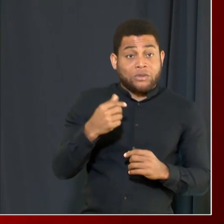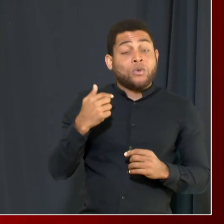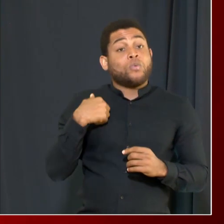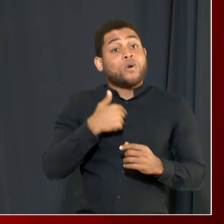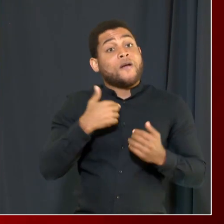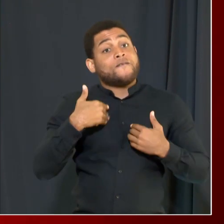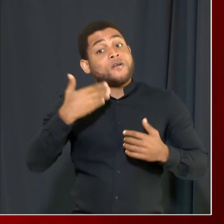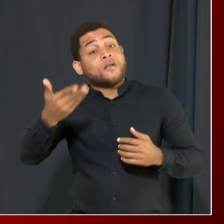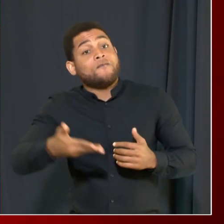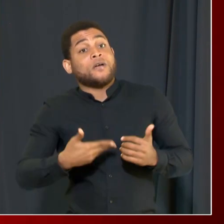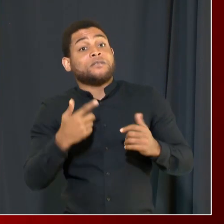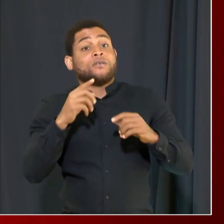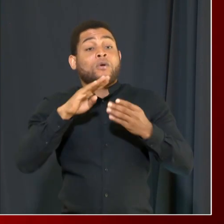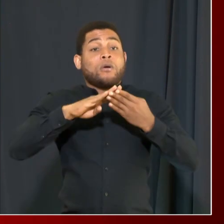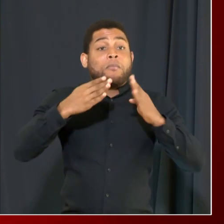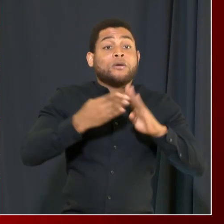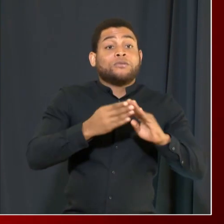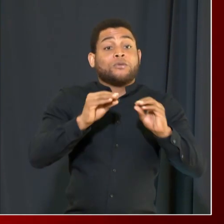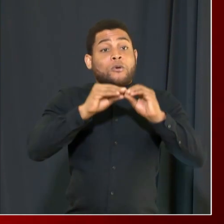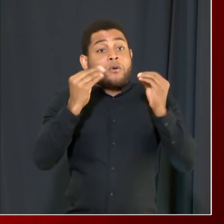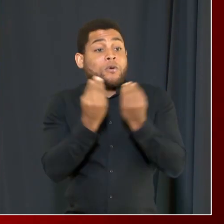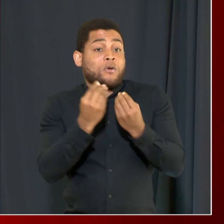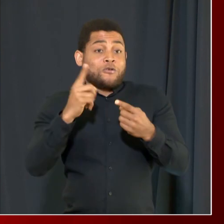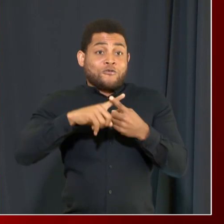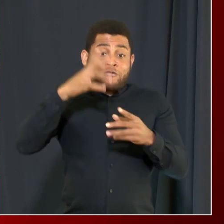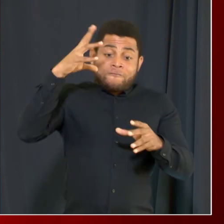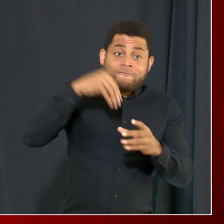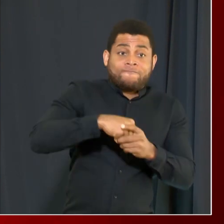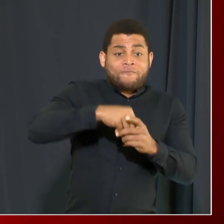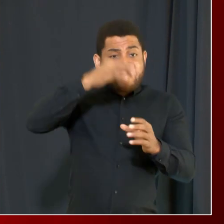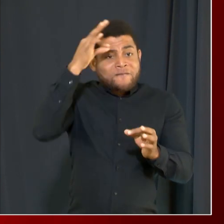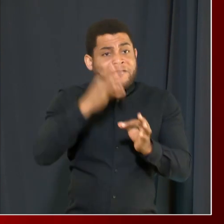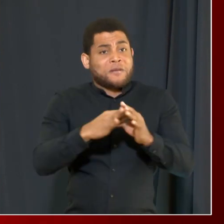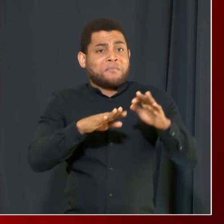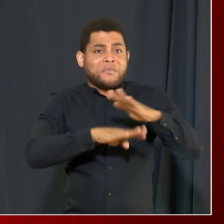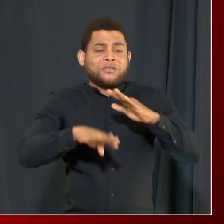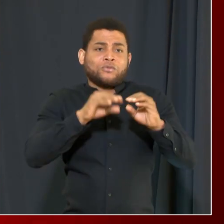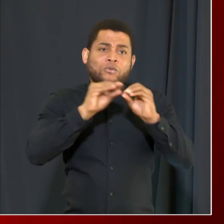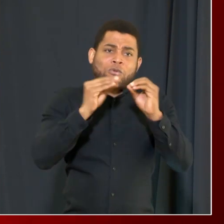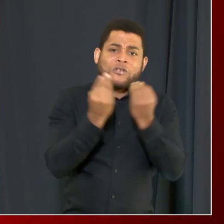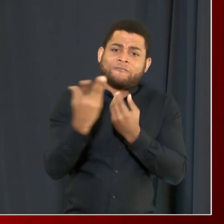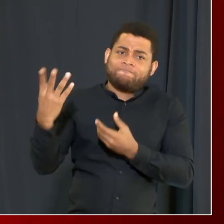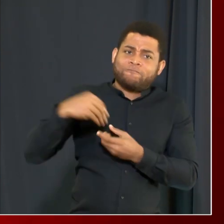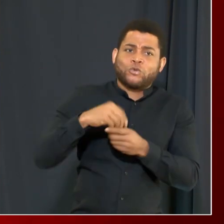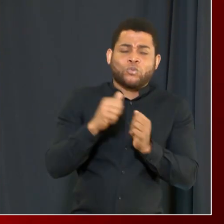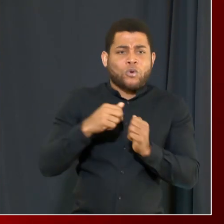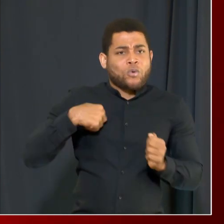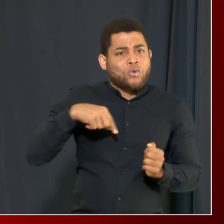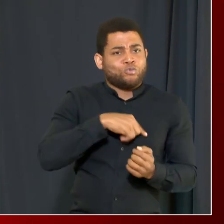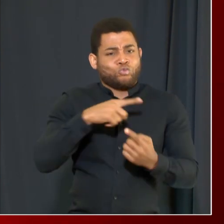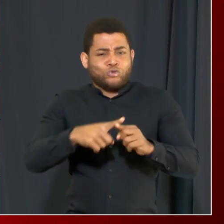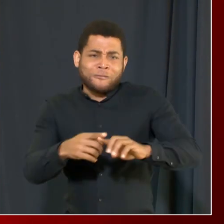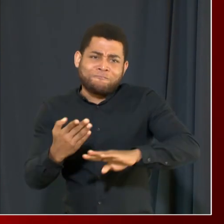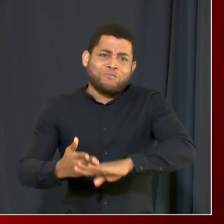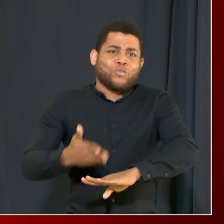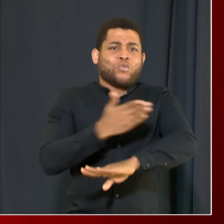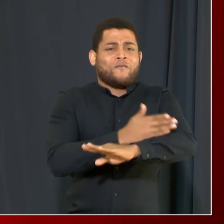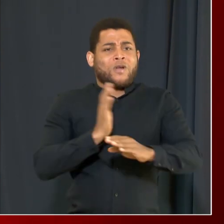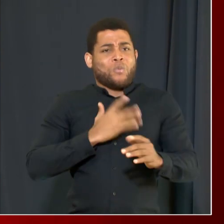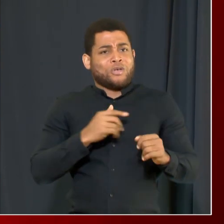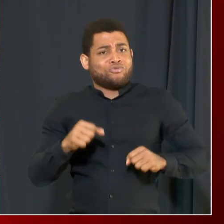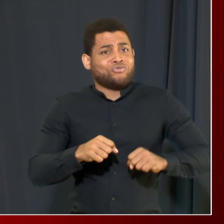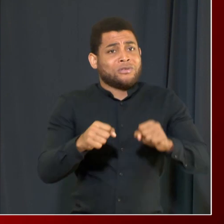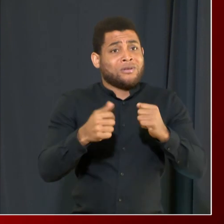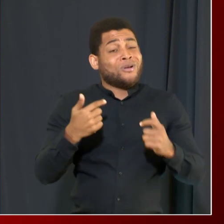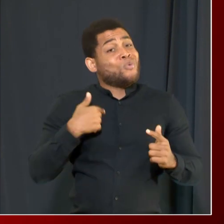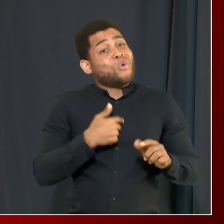community organizations, including faith organizations, to participate with us in proven strategies. So we would be open